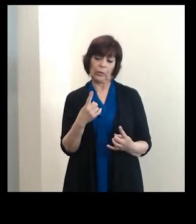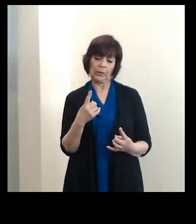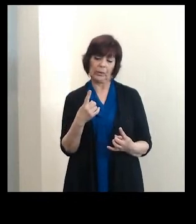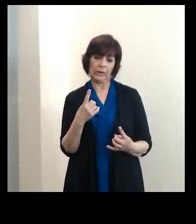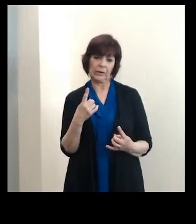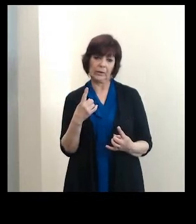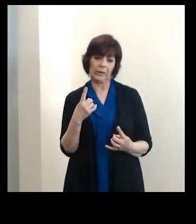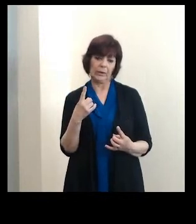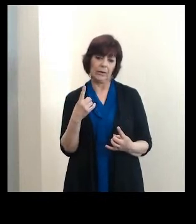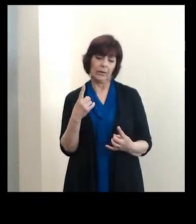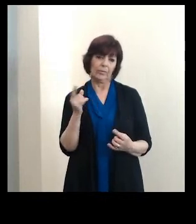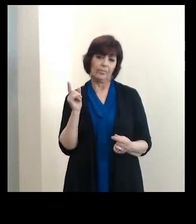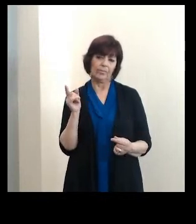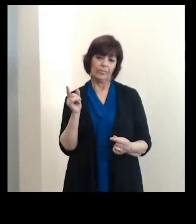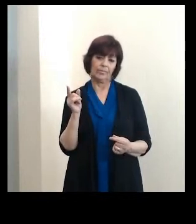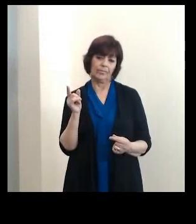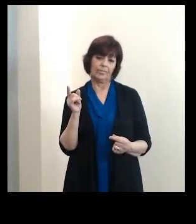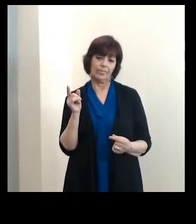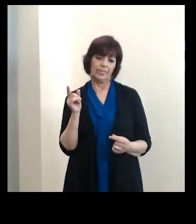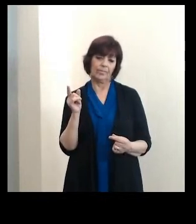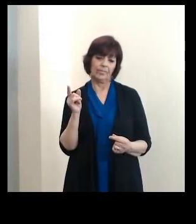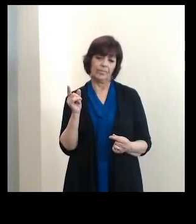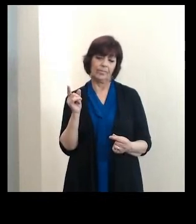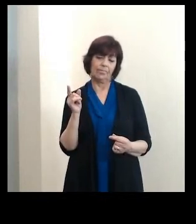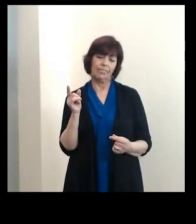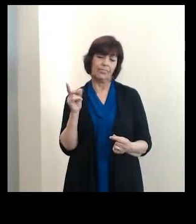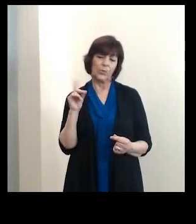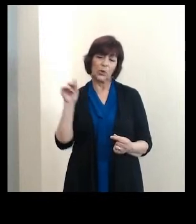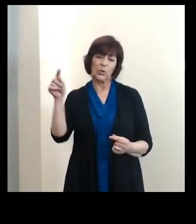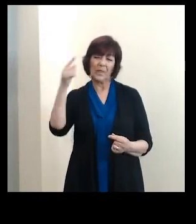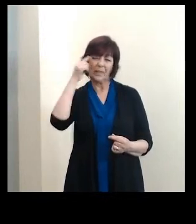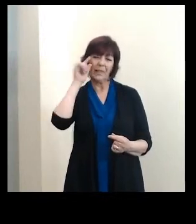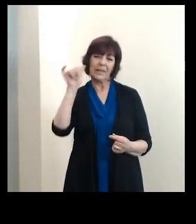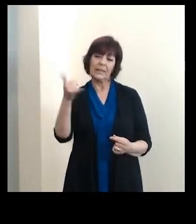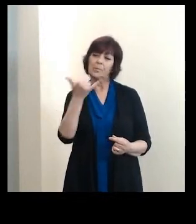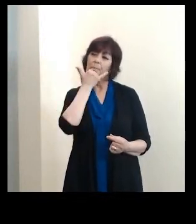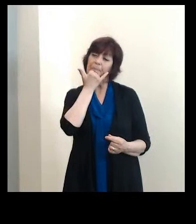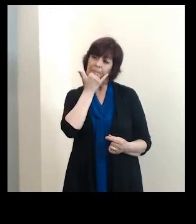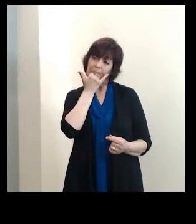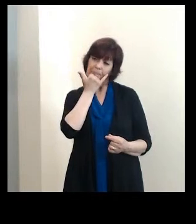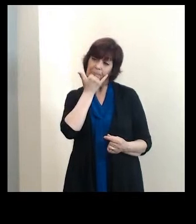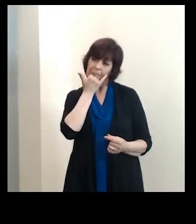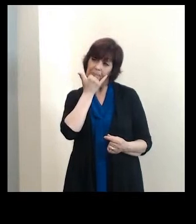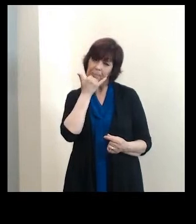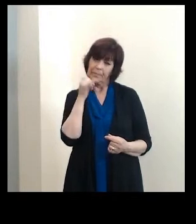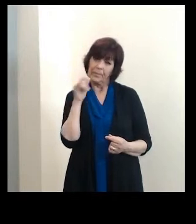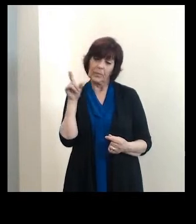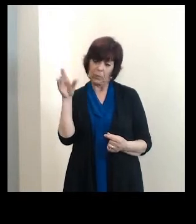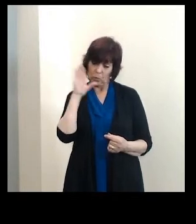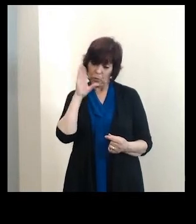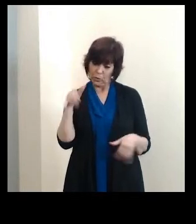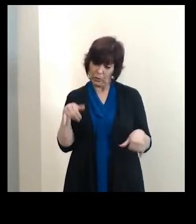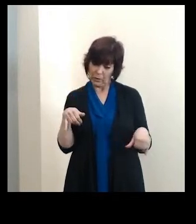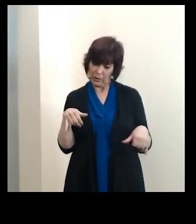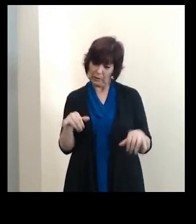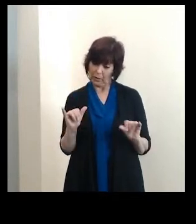recent uptick in cases. And in retrospect, do you think that's a mistake? And would you still advise